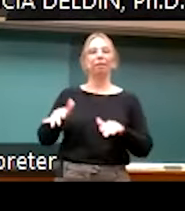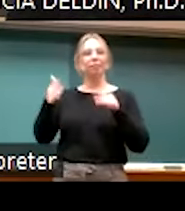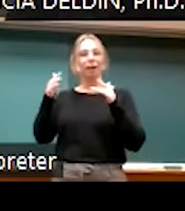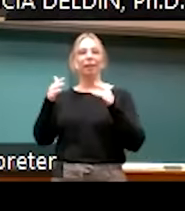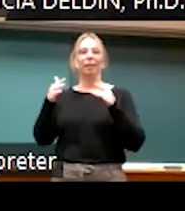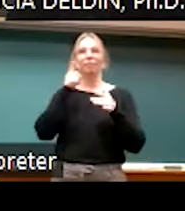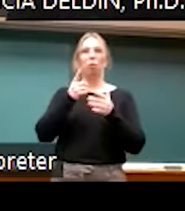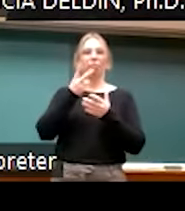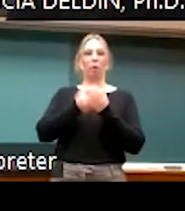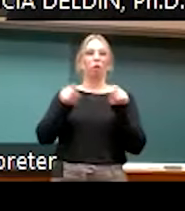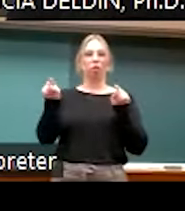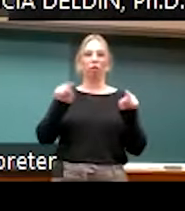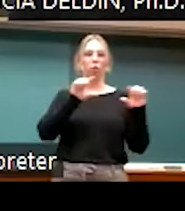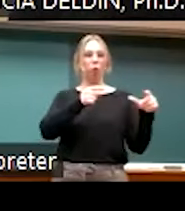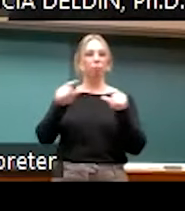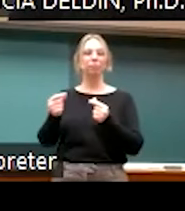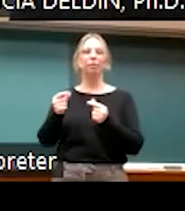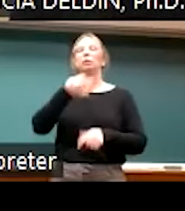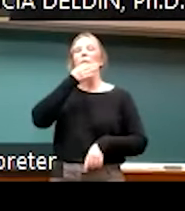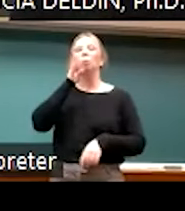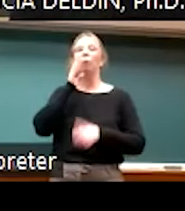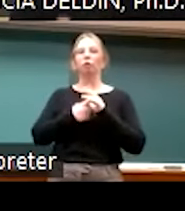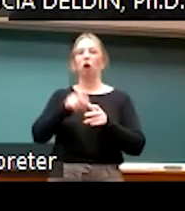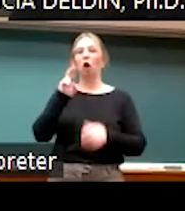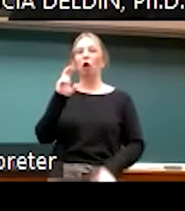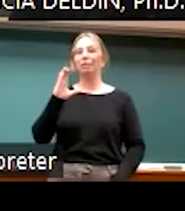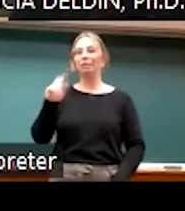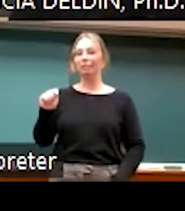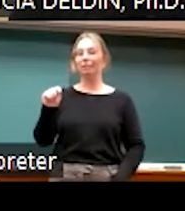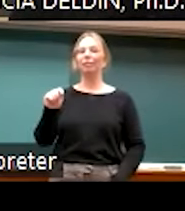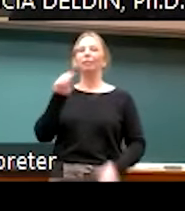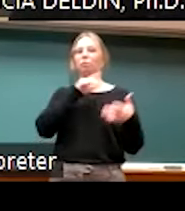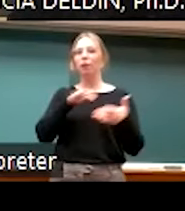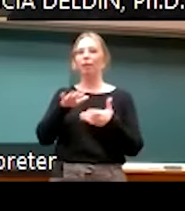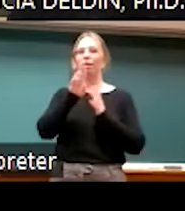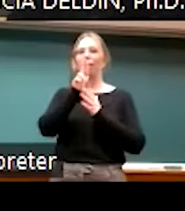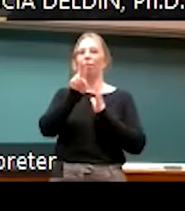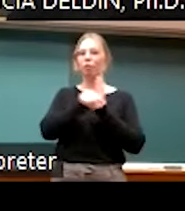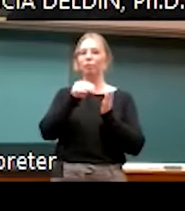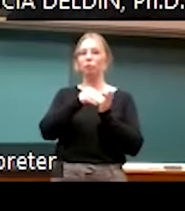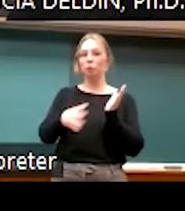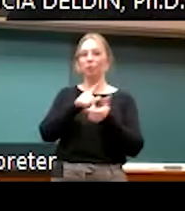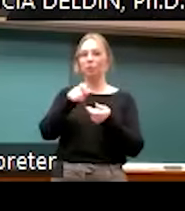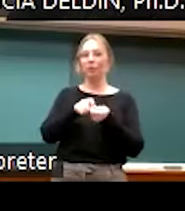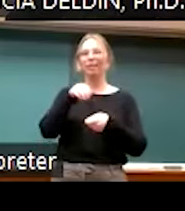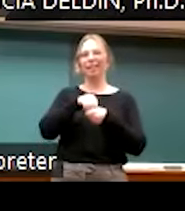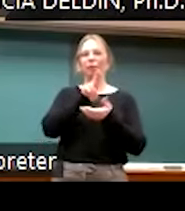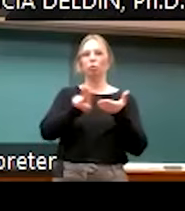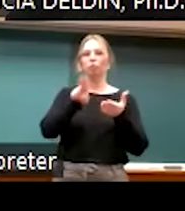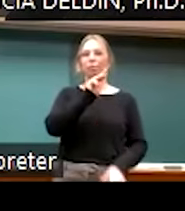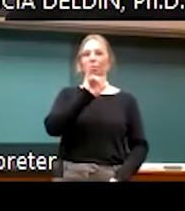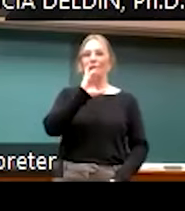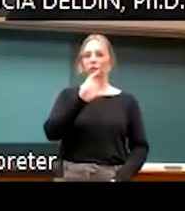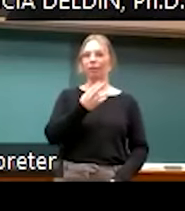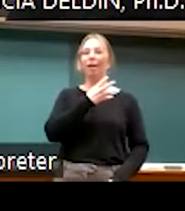We're about to start an RCT looking at this in undergraduates at the University of Michigan. And the cool